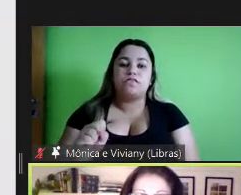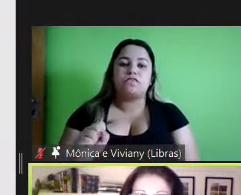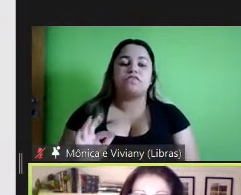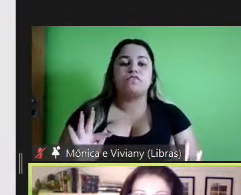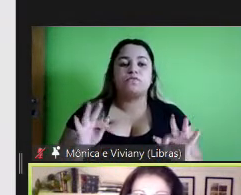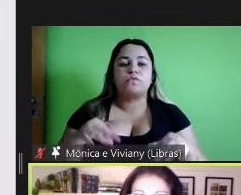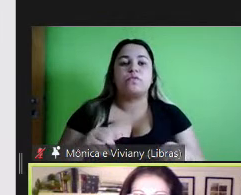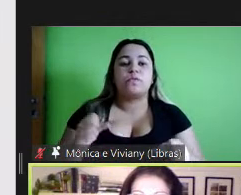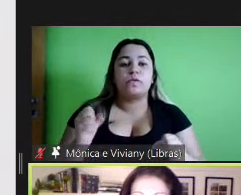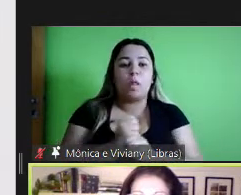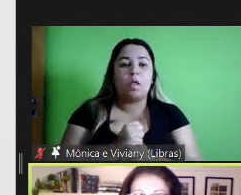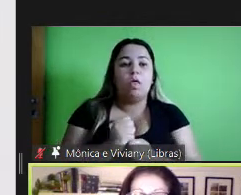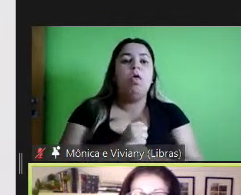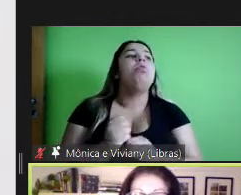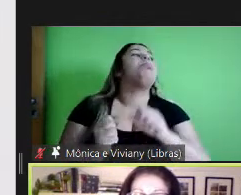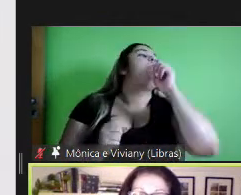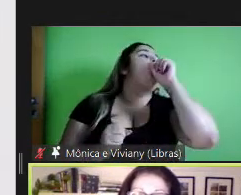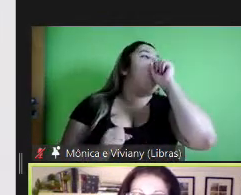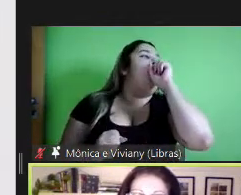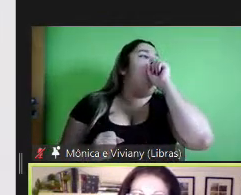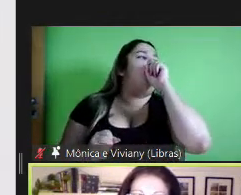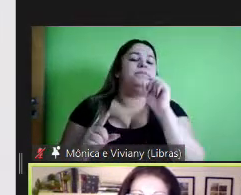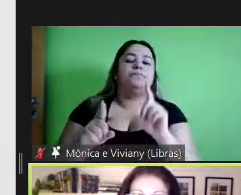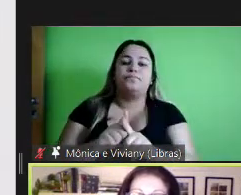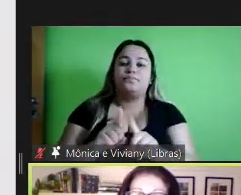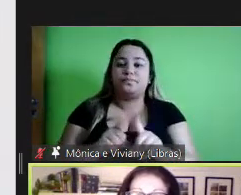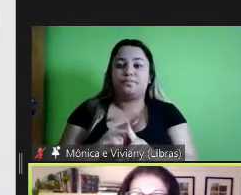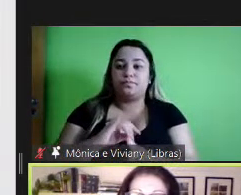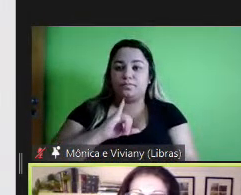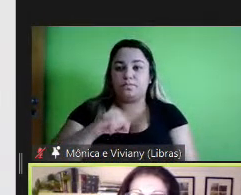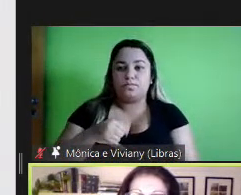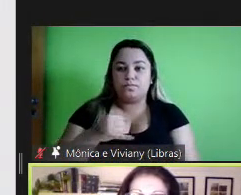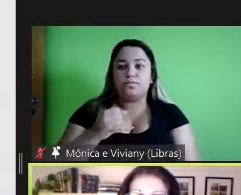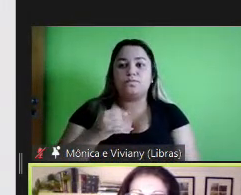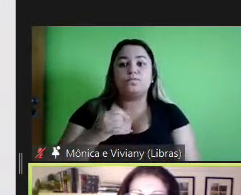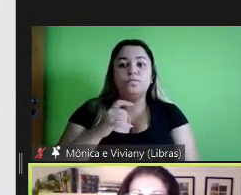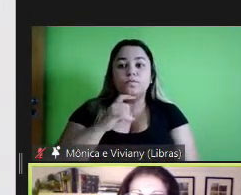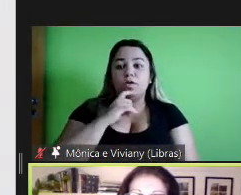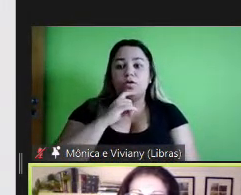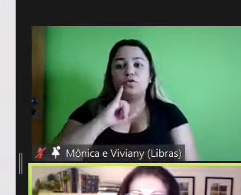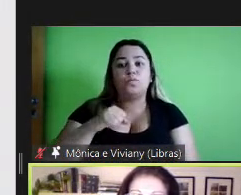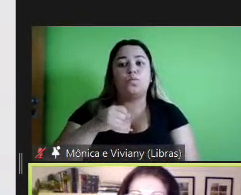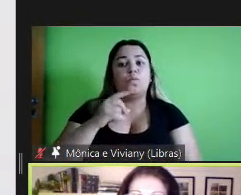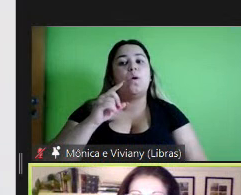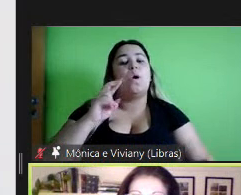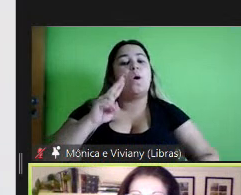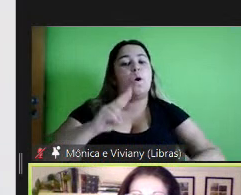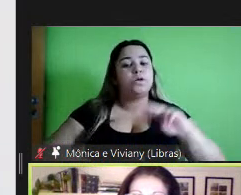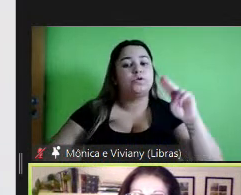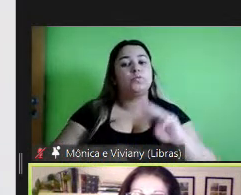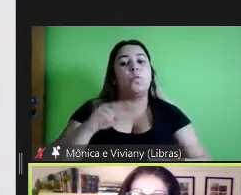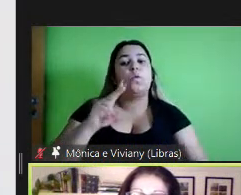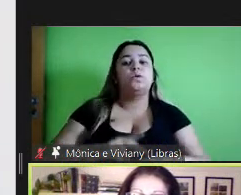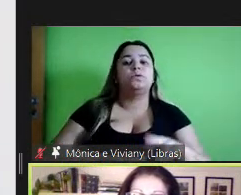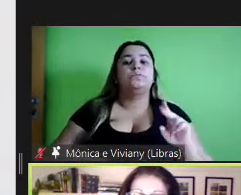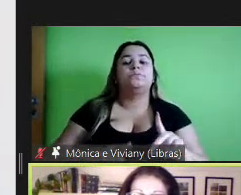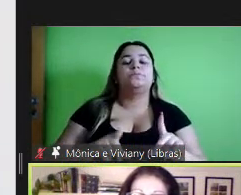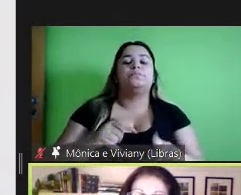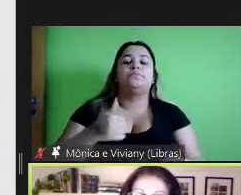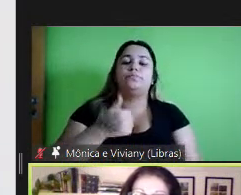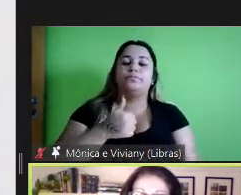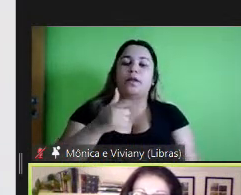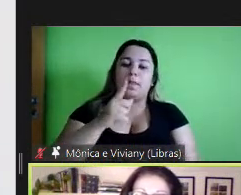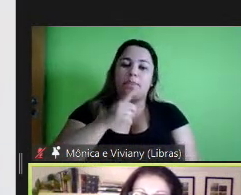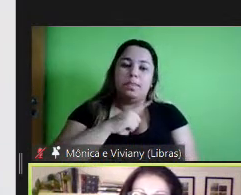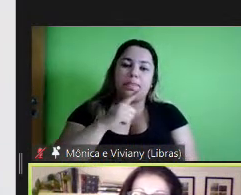So what's new in the clinical practice guidelines from Canada? Well, first of all, I should say that the